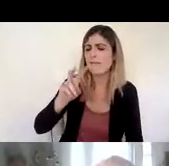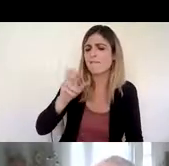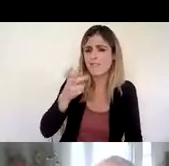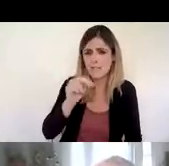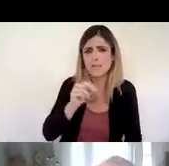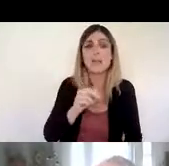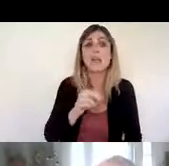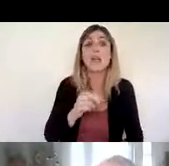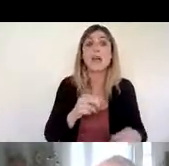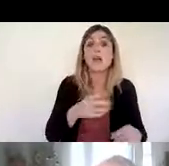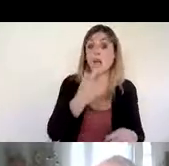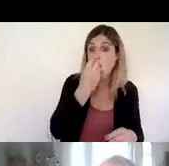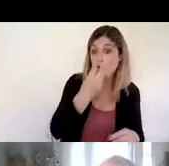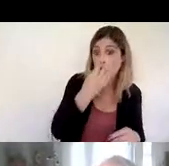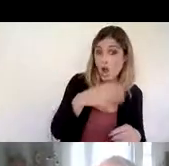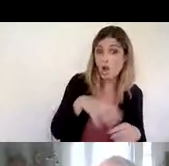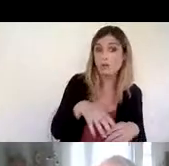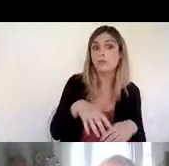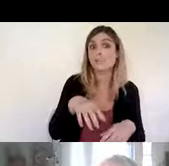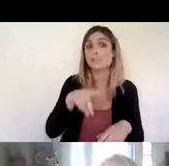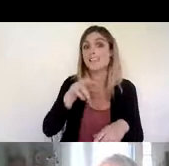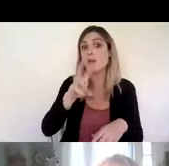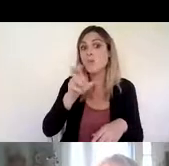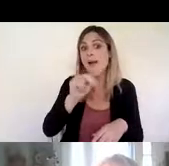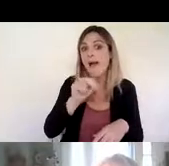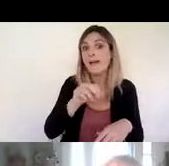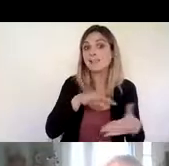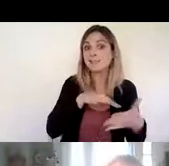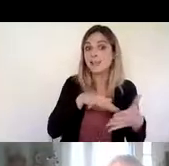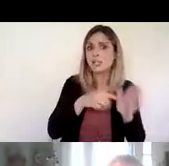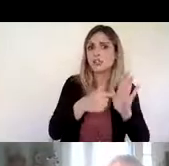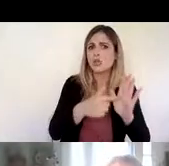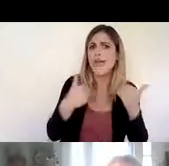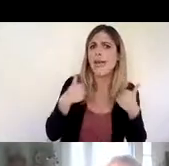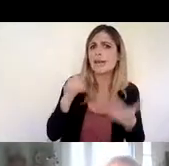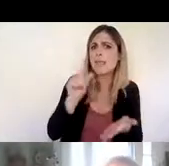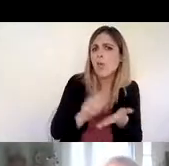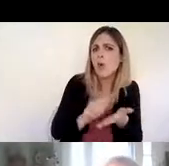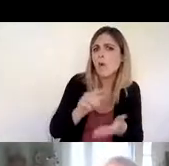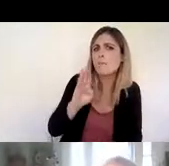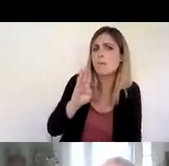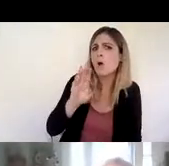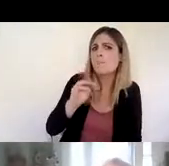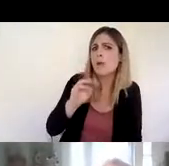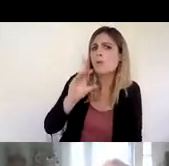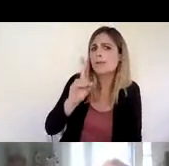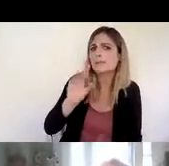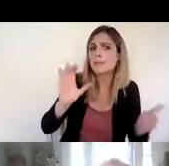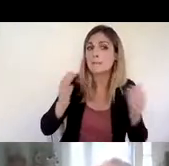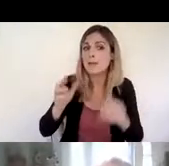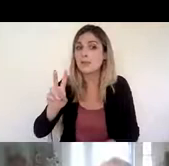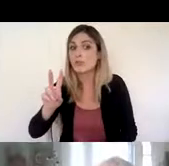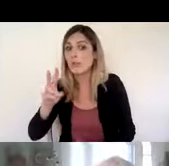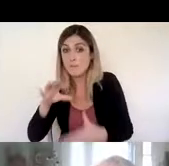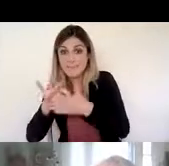vegetarians and vegans had lower bone mineral density compared to meat eaters. But studies in Vietnam and the United States found